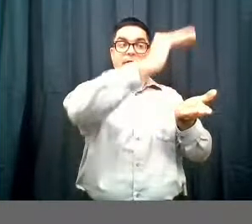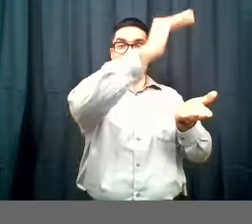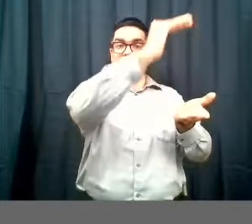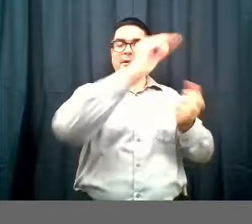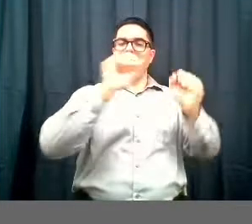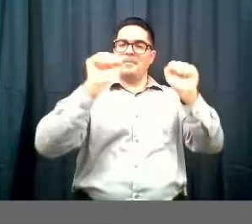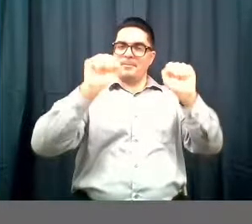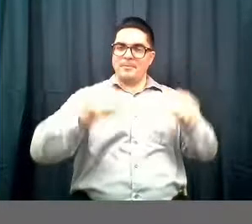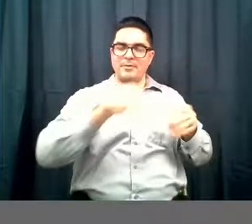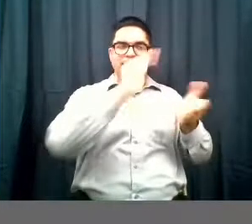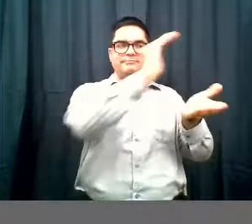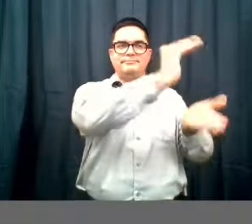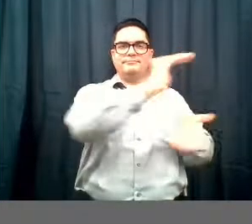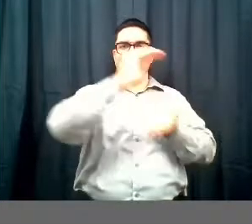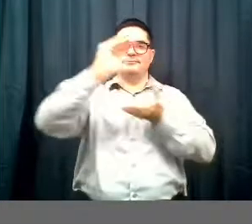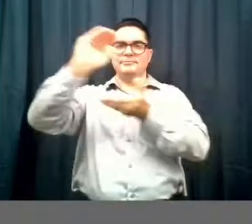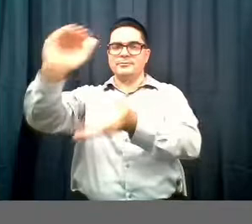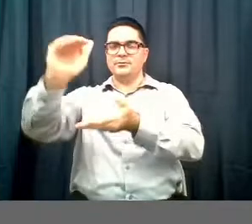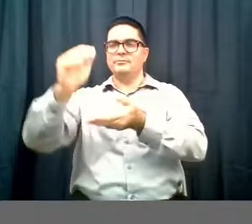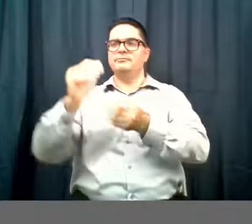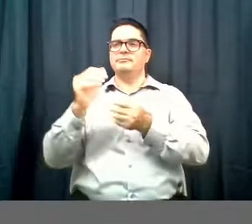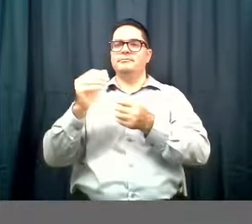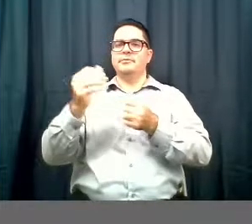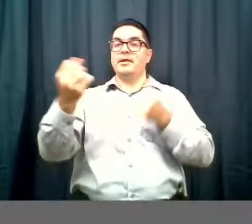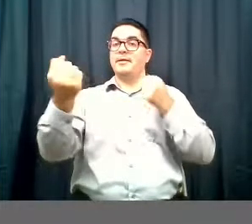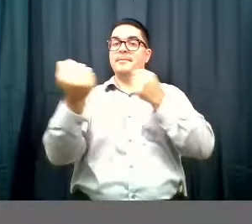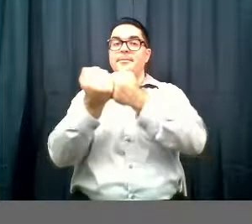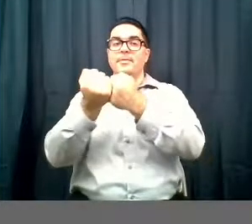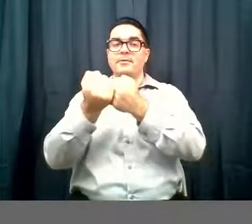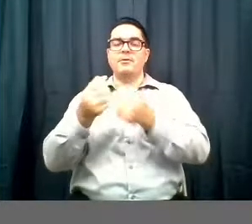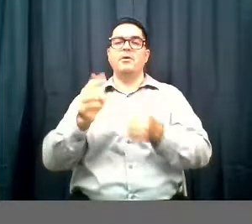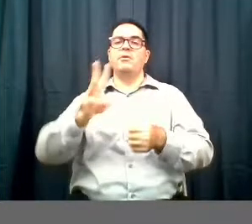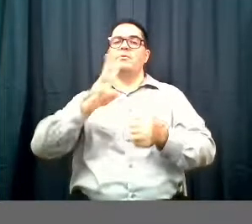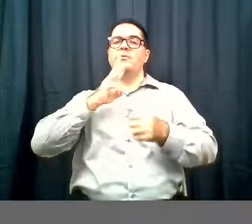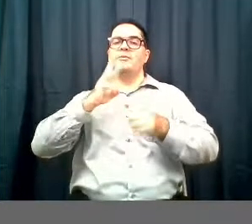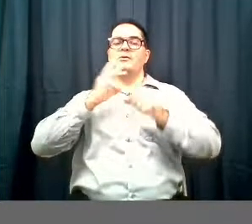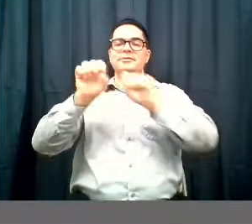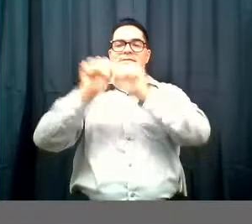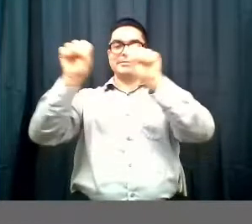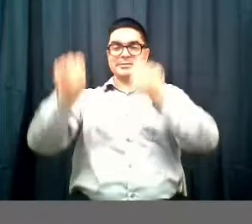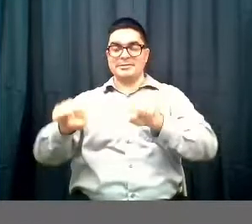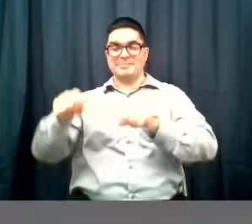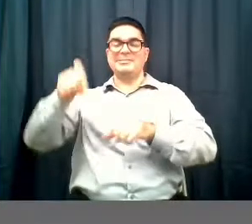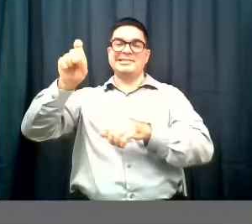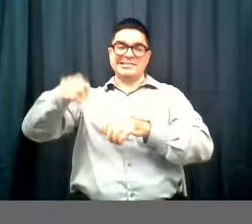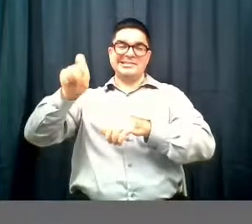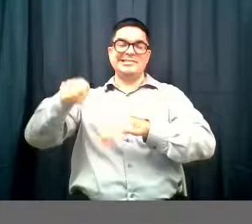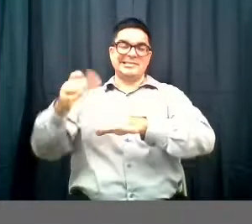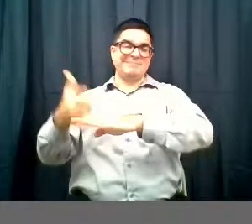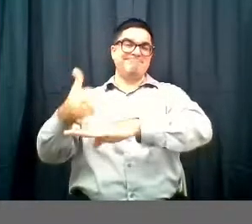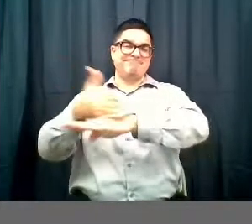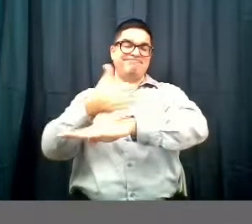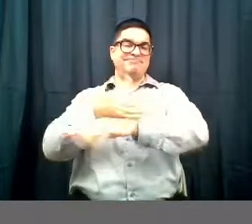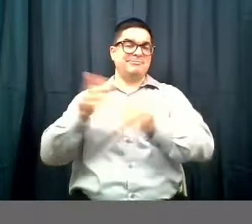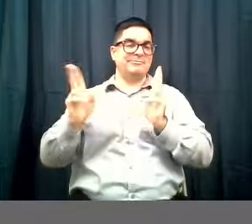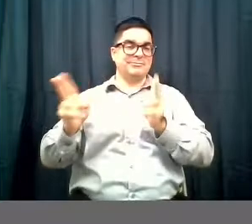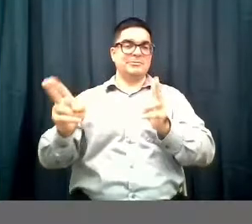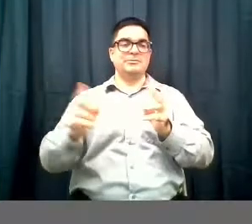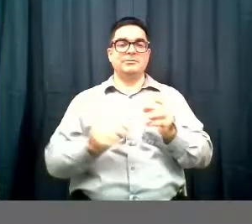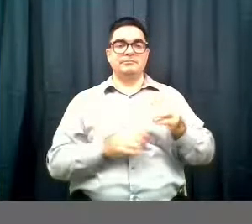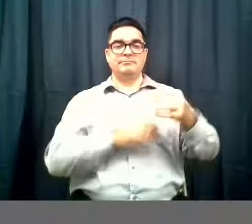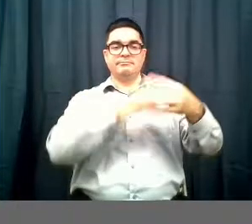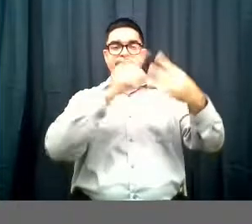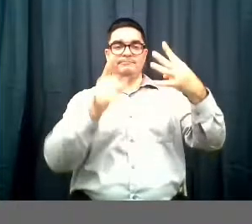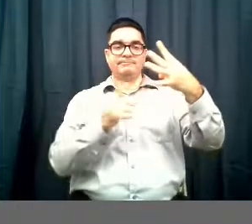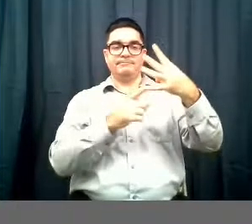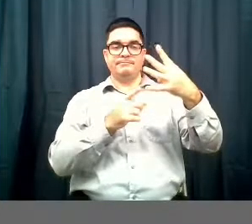back into the water system, which is in desperate need of improvement. Finally, the board has entered into restructuring agreements on another $9 billion of